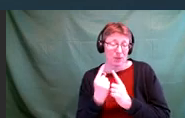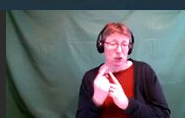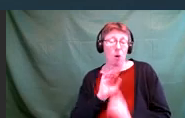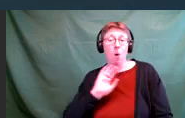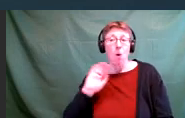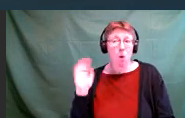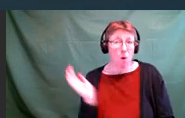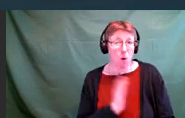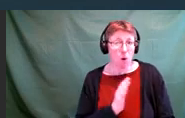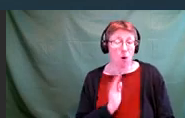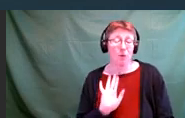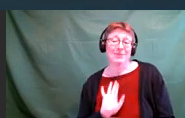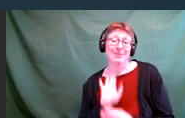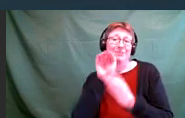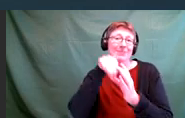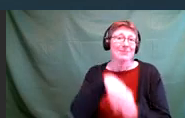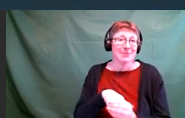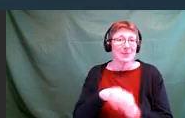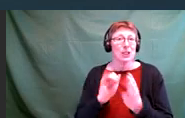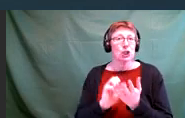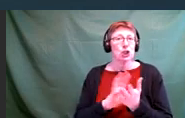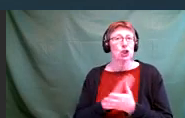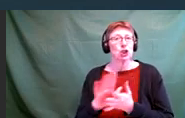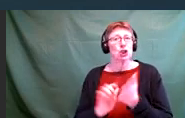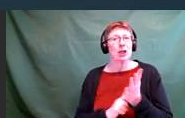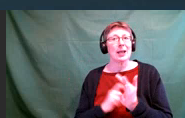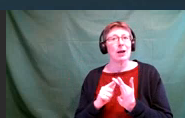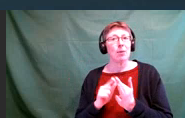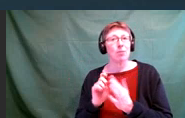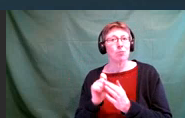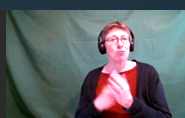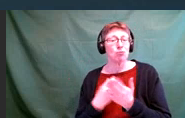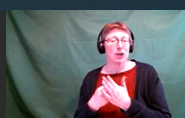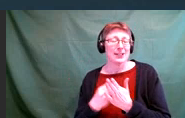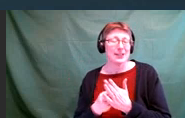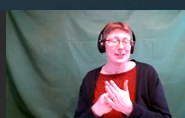is factored into the share price.